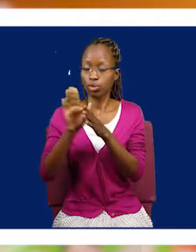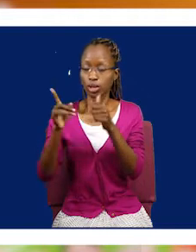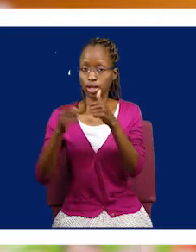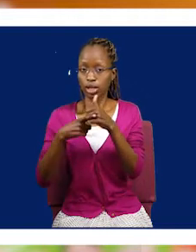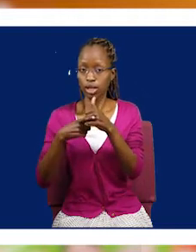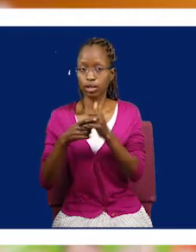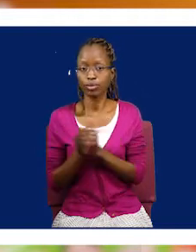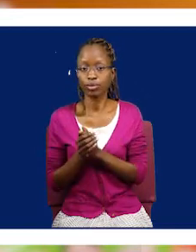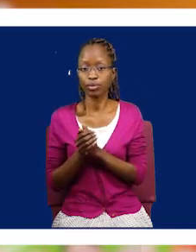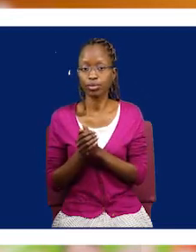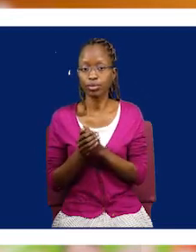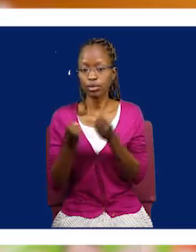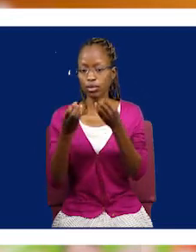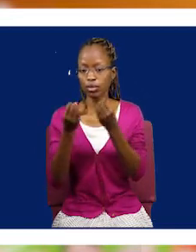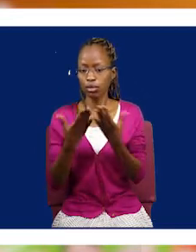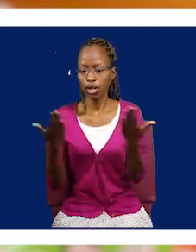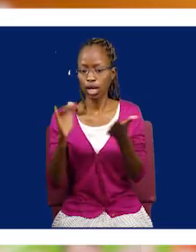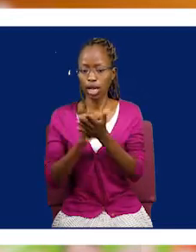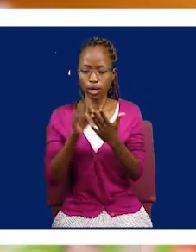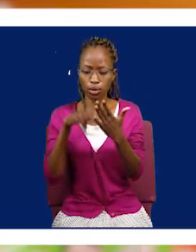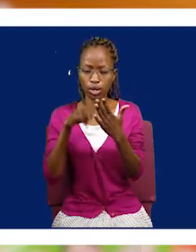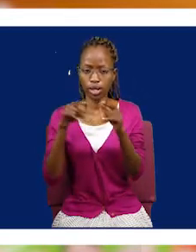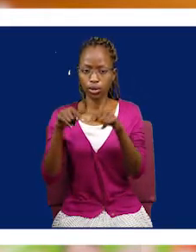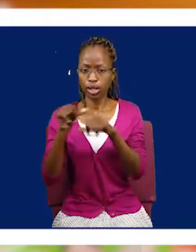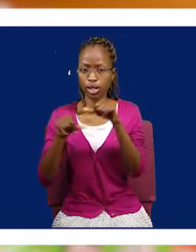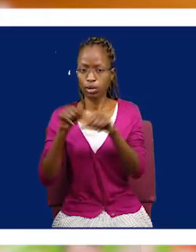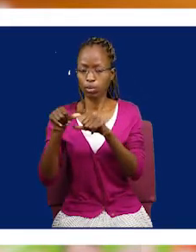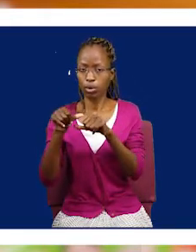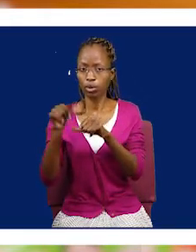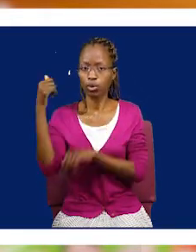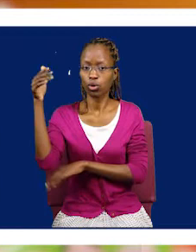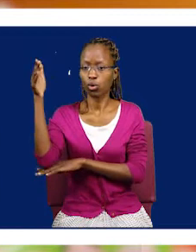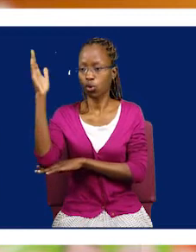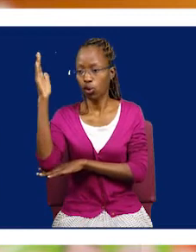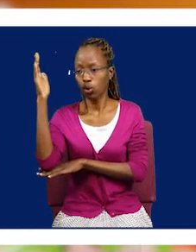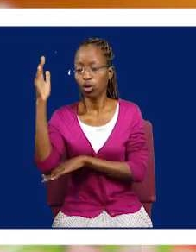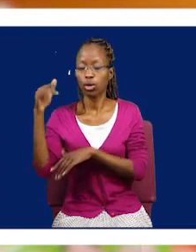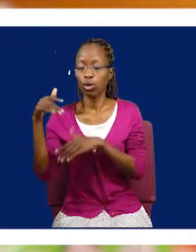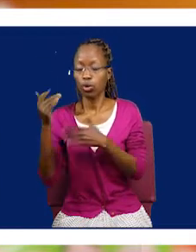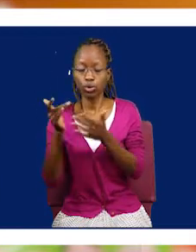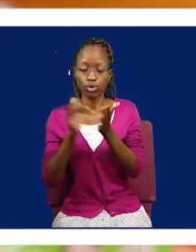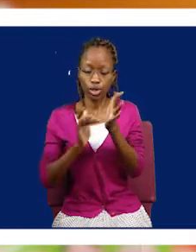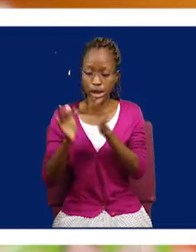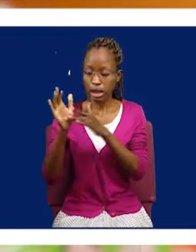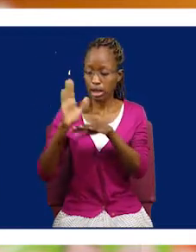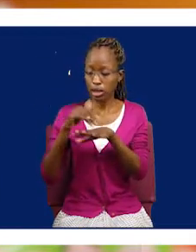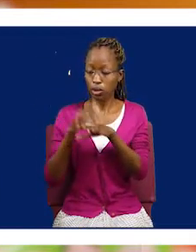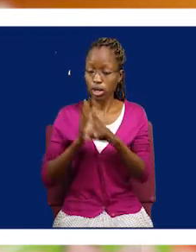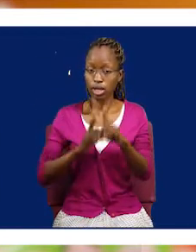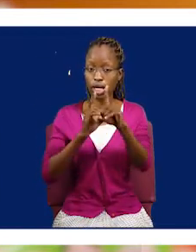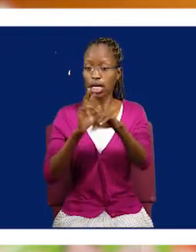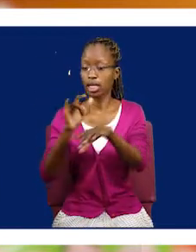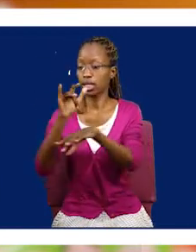right? So, and most of the thing that we'll be reading today is about God or Jesus calling his disciples